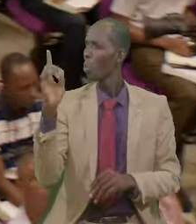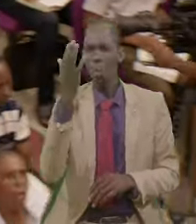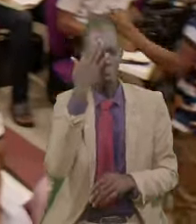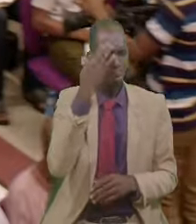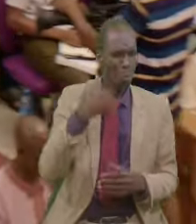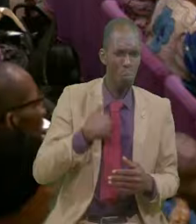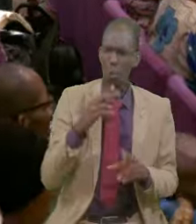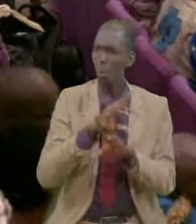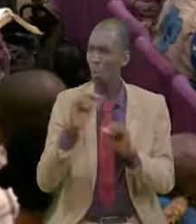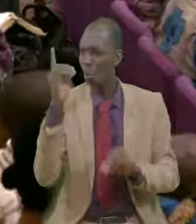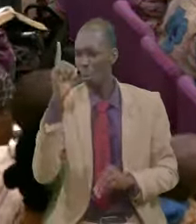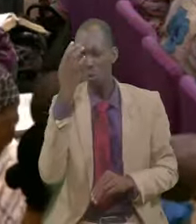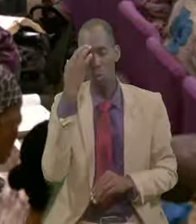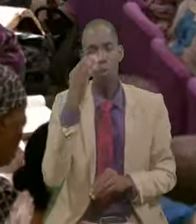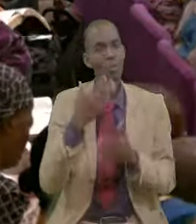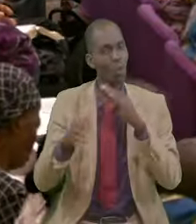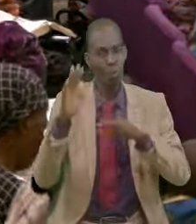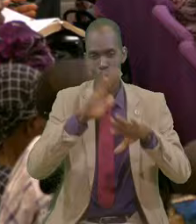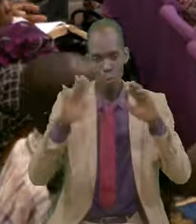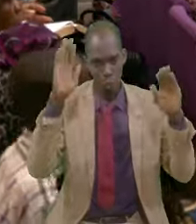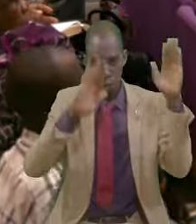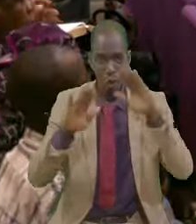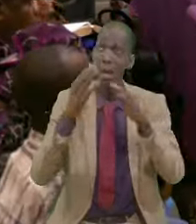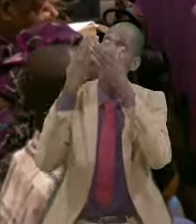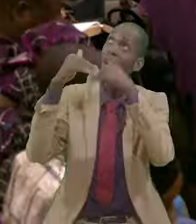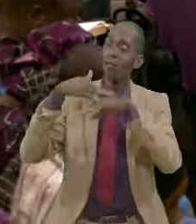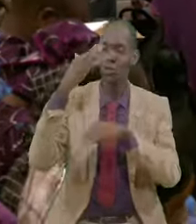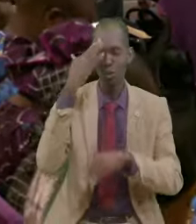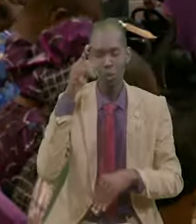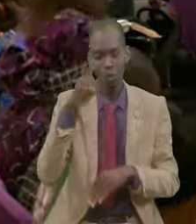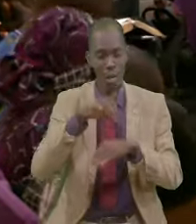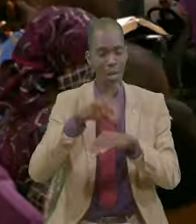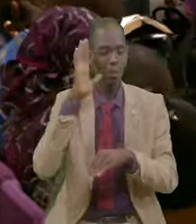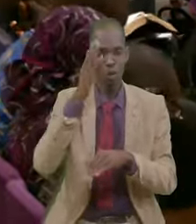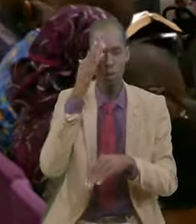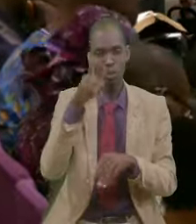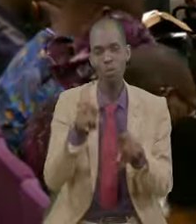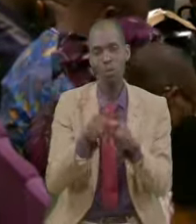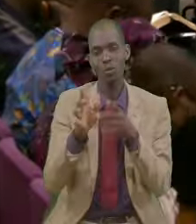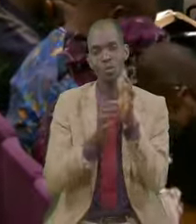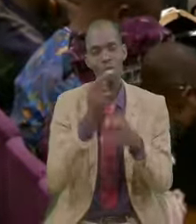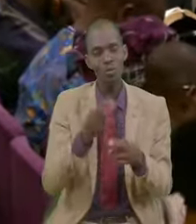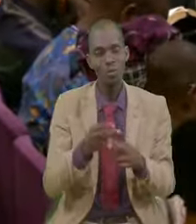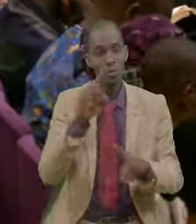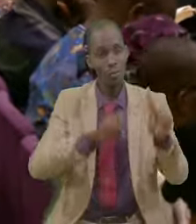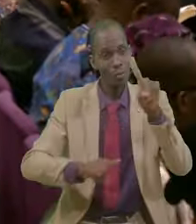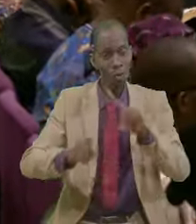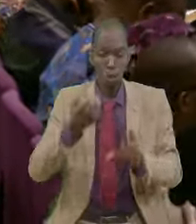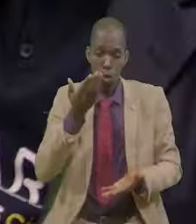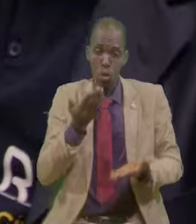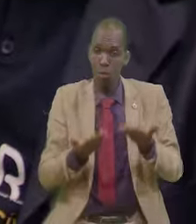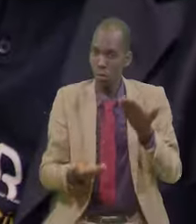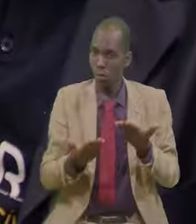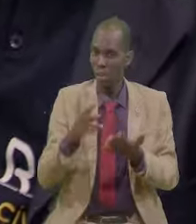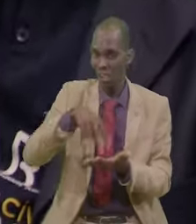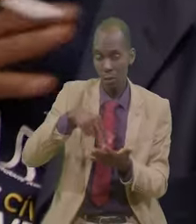you. And people on earth will know you. Look at verse 7. Though my beginning, I'm